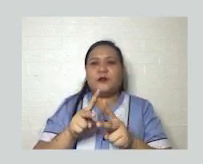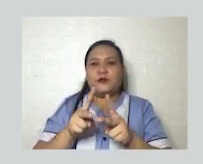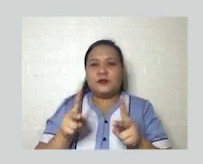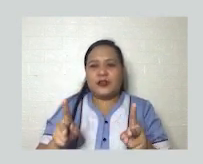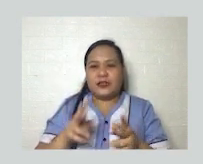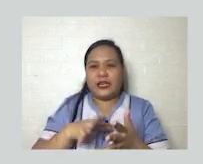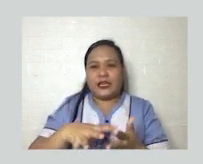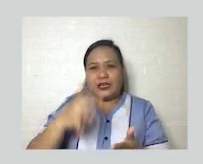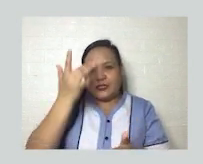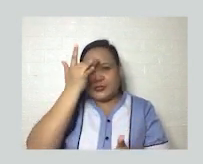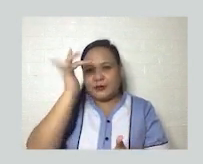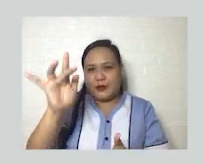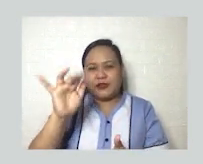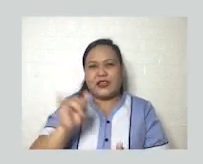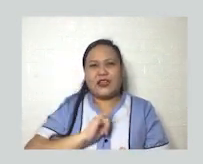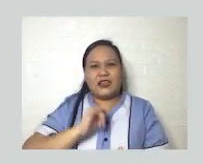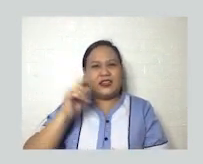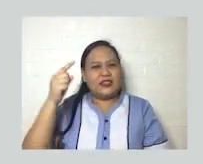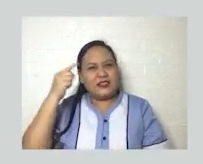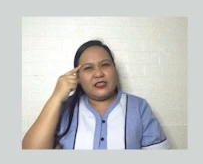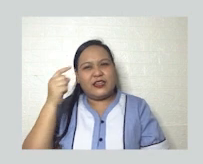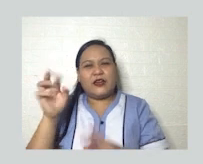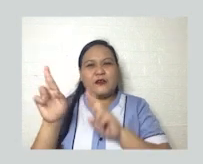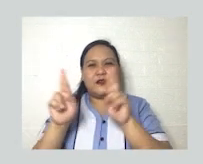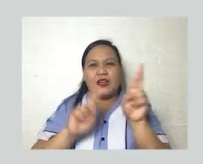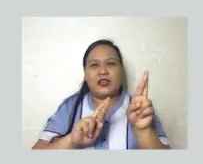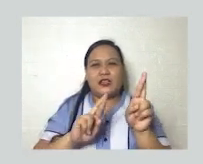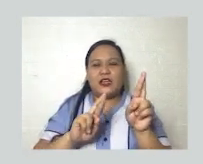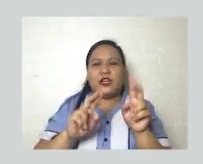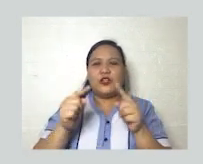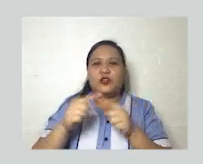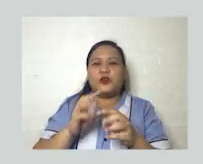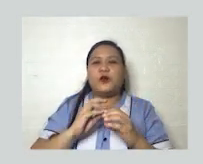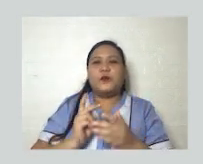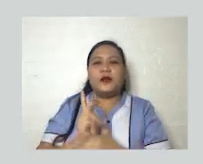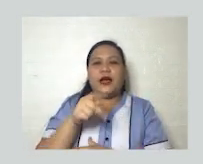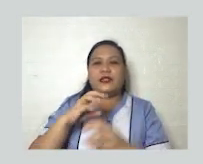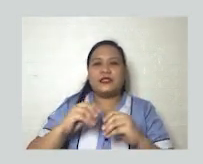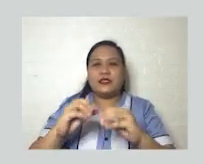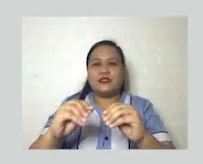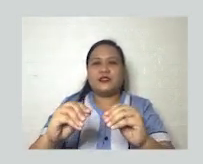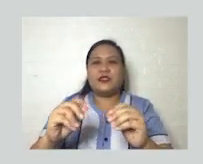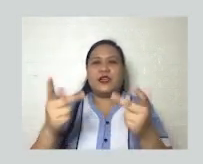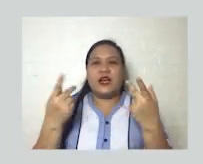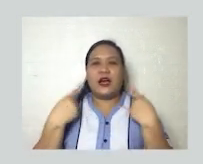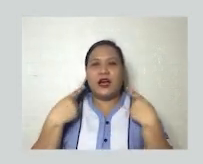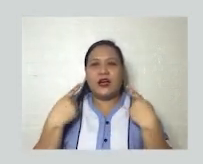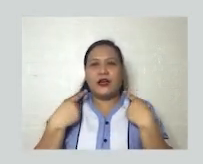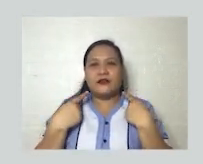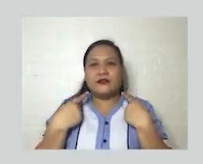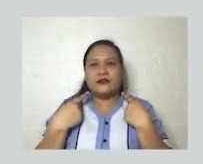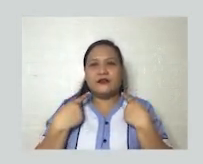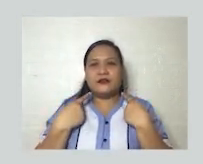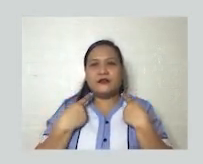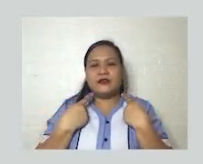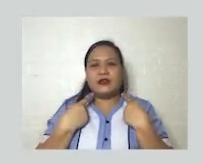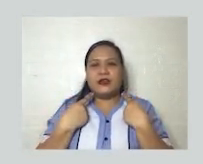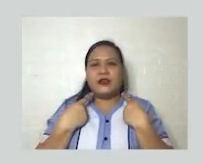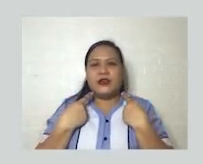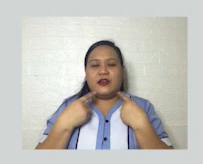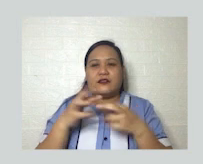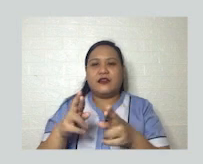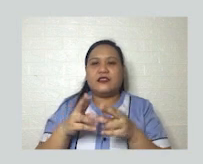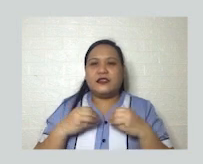Wow! You are so smart! I think you are now ready to sow the seeds that you have